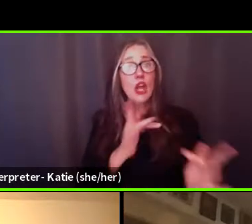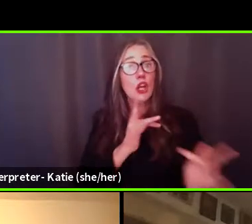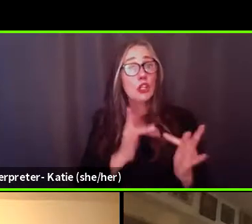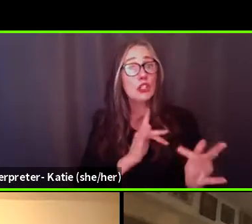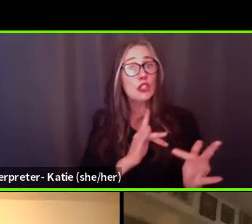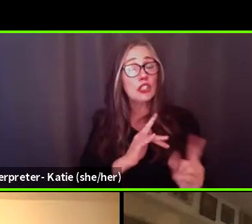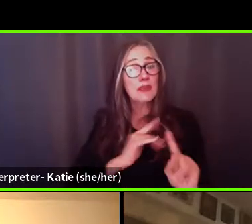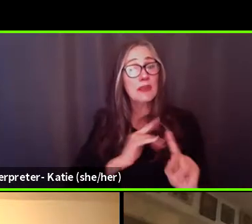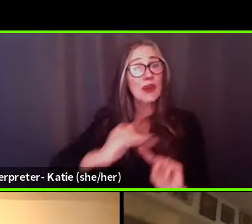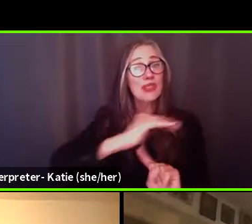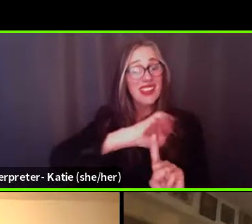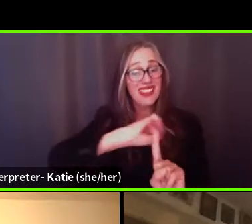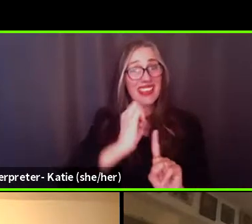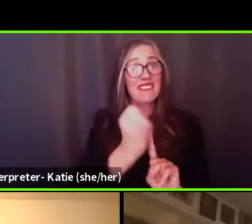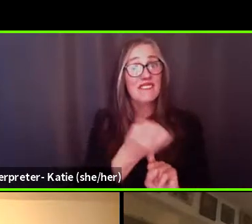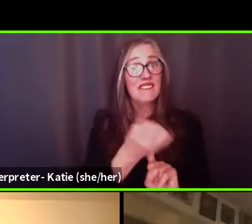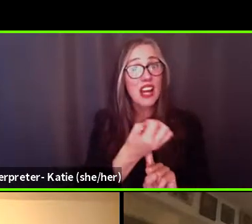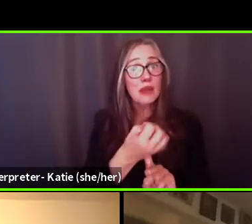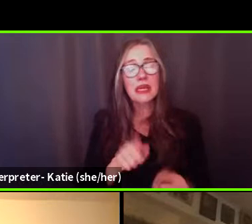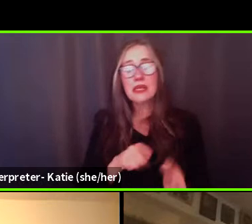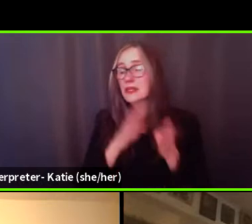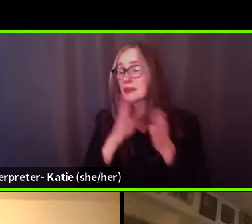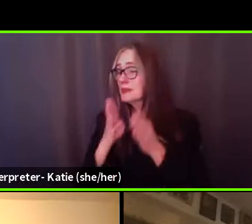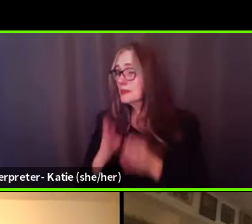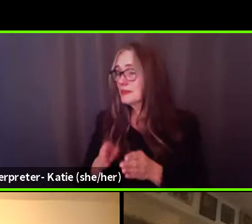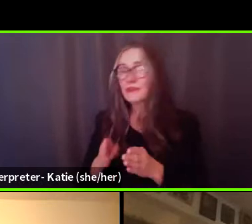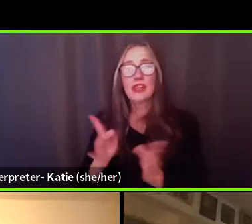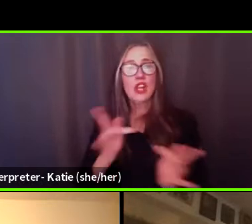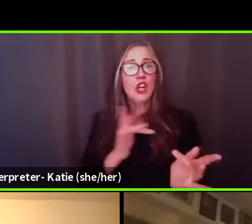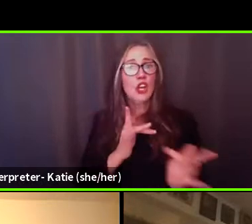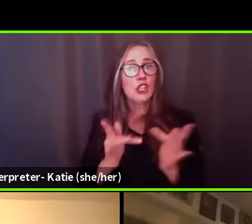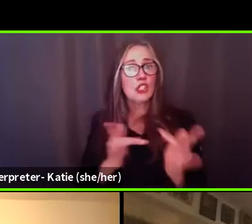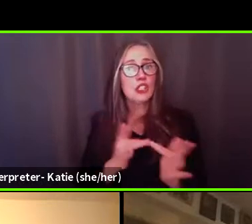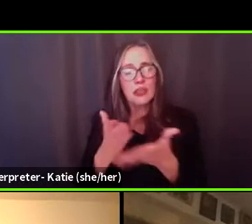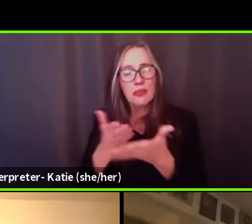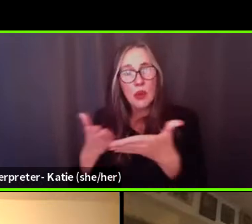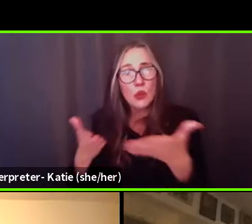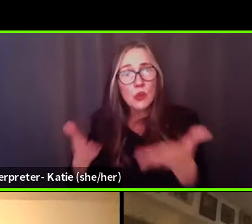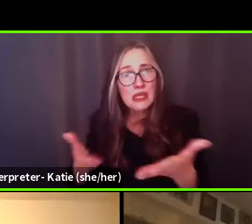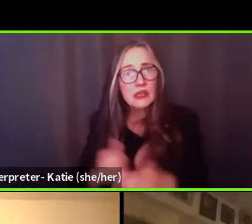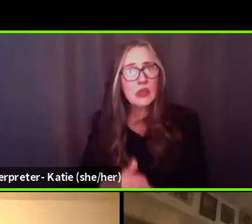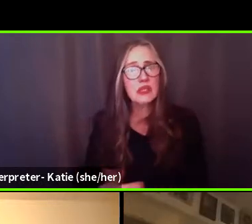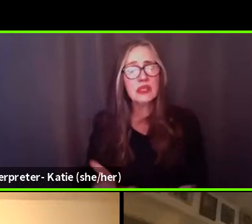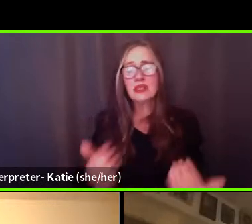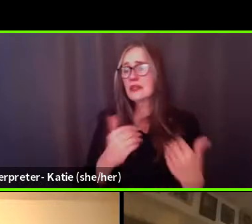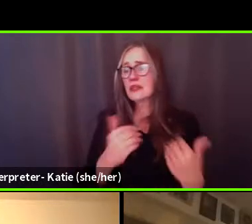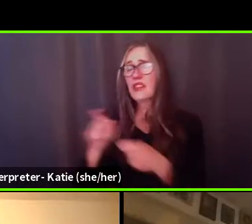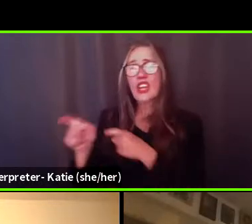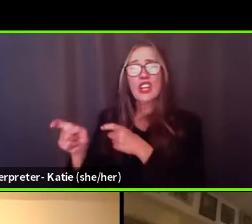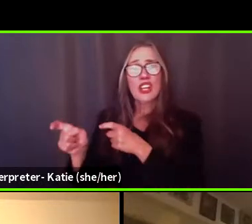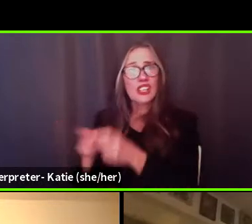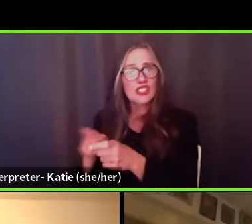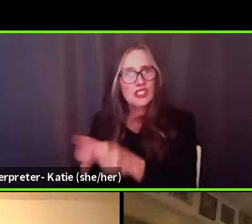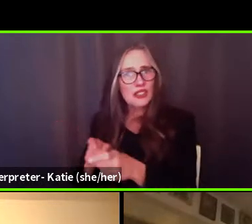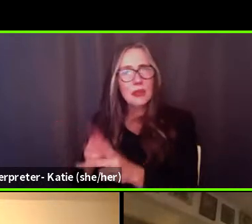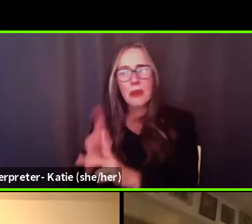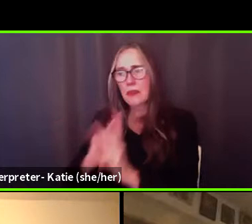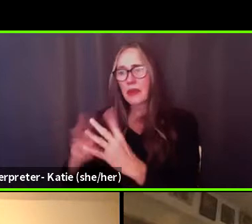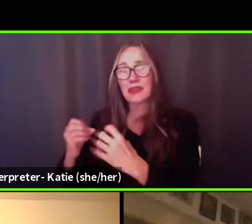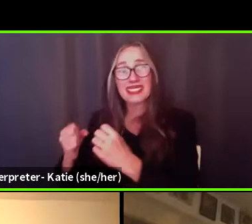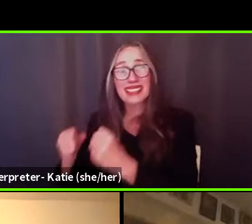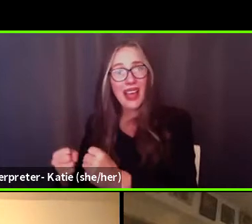same project not distinct in different chapters and so working to understand the points of intersection connectivity seem to be a